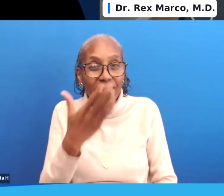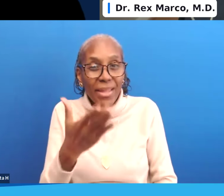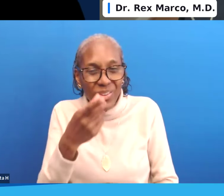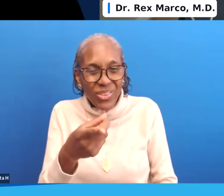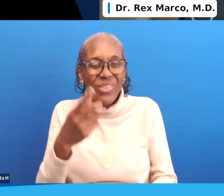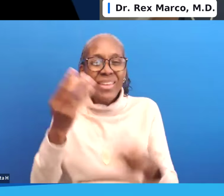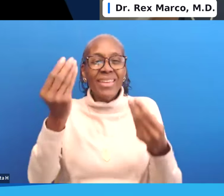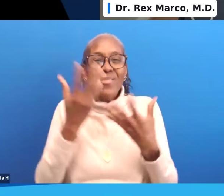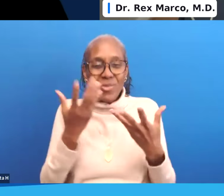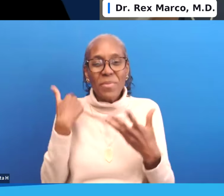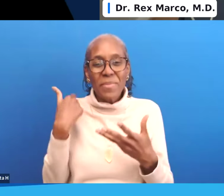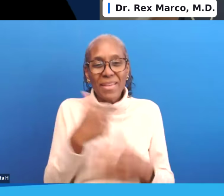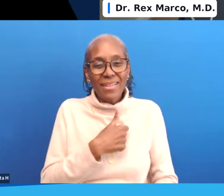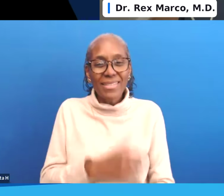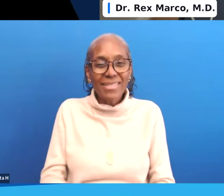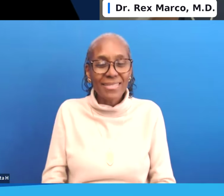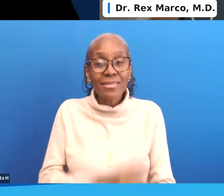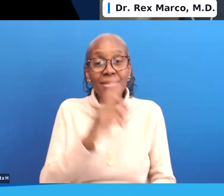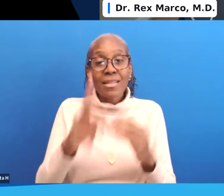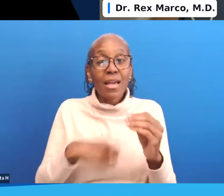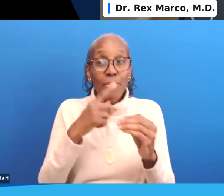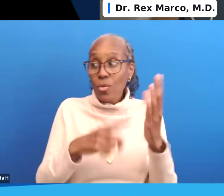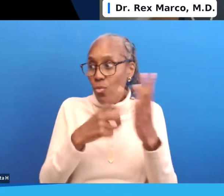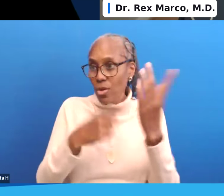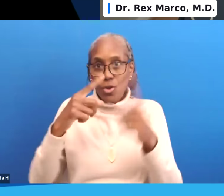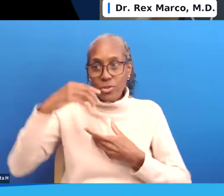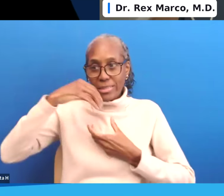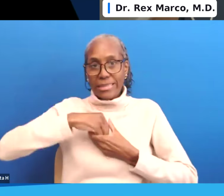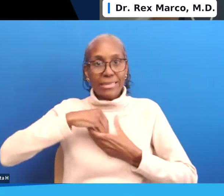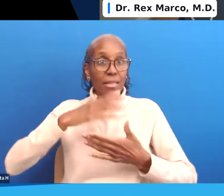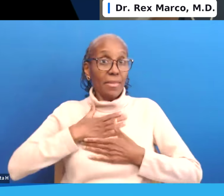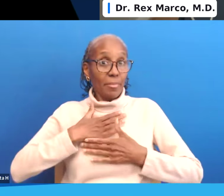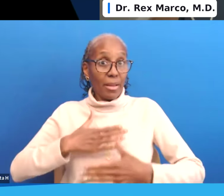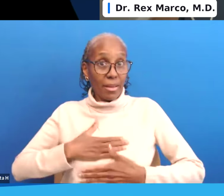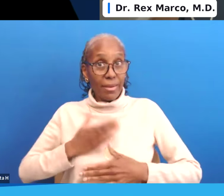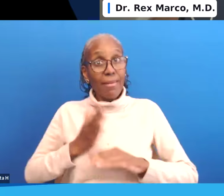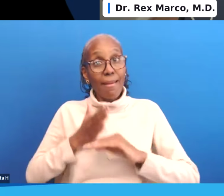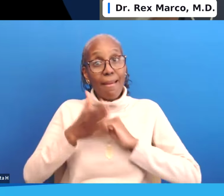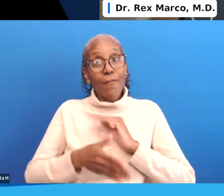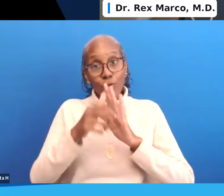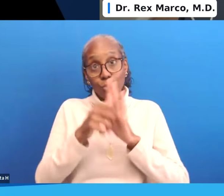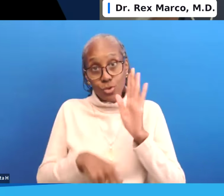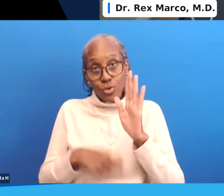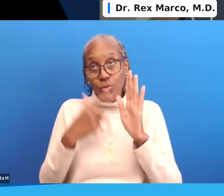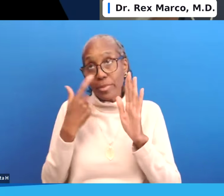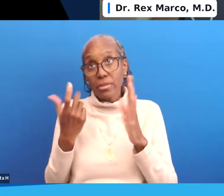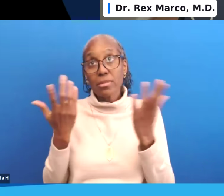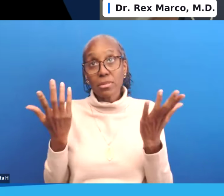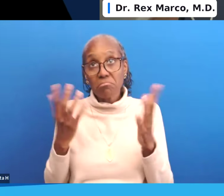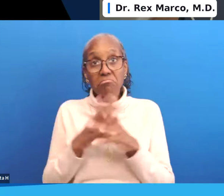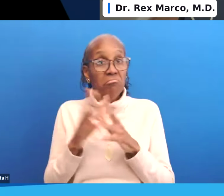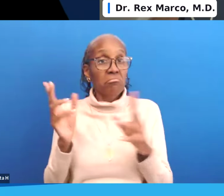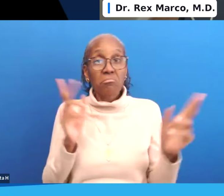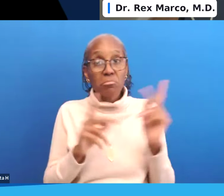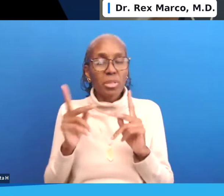for informing us about what goes on inside the body after surgery because people